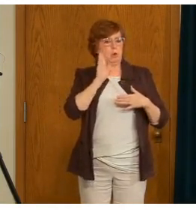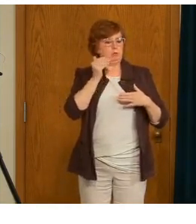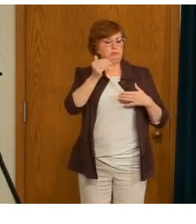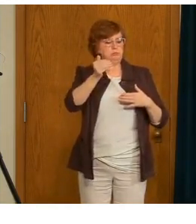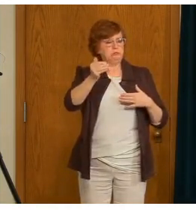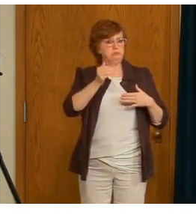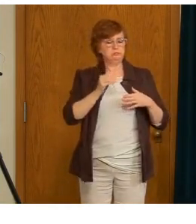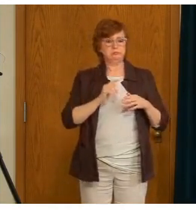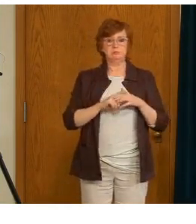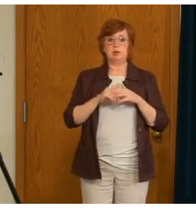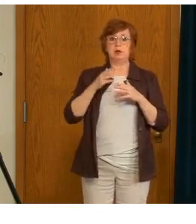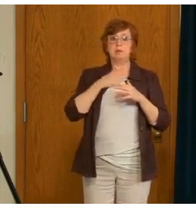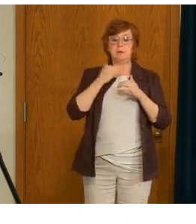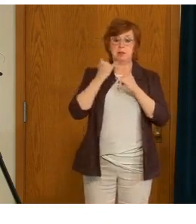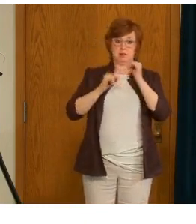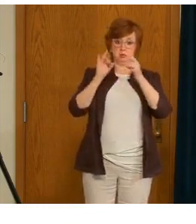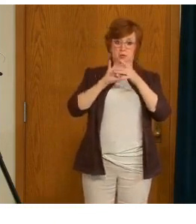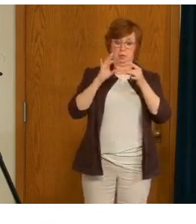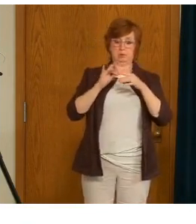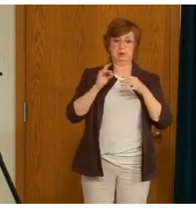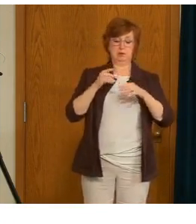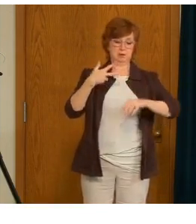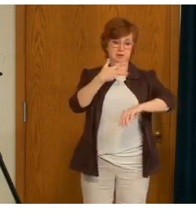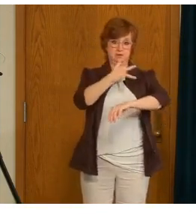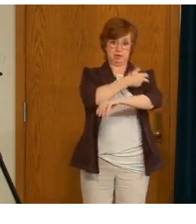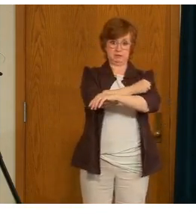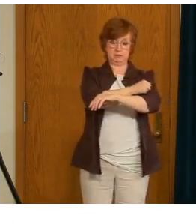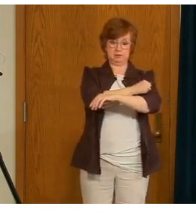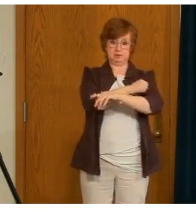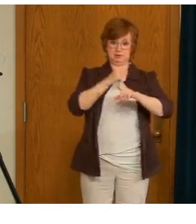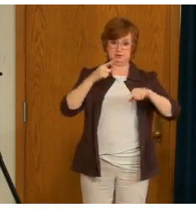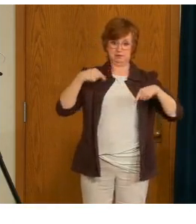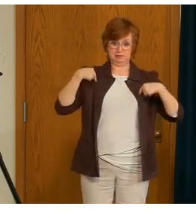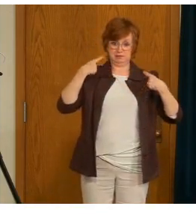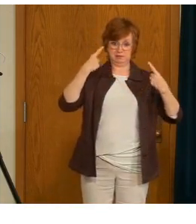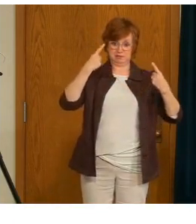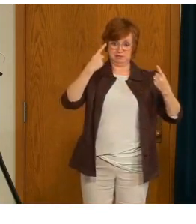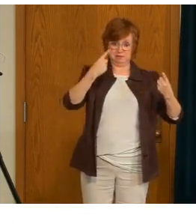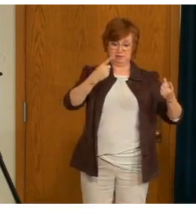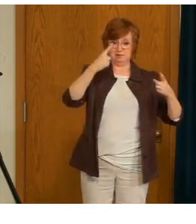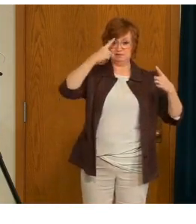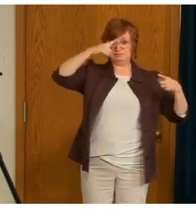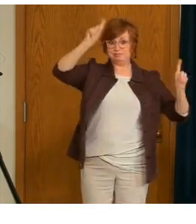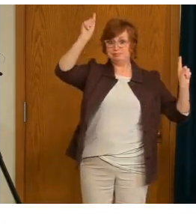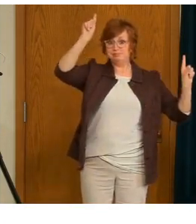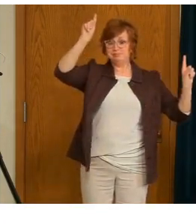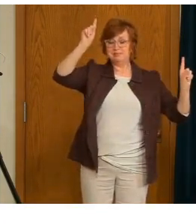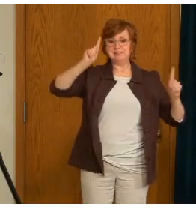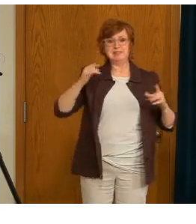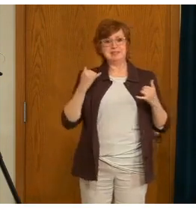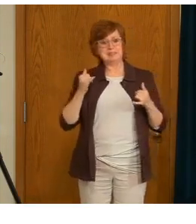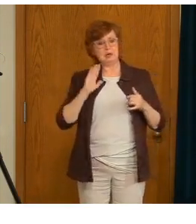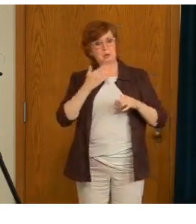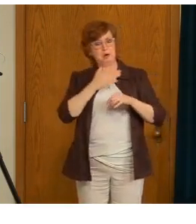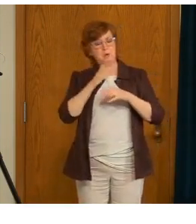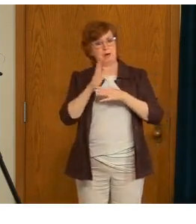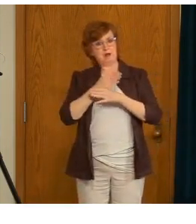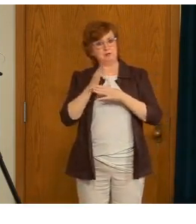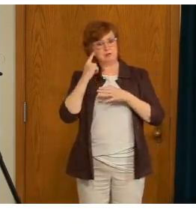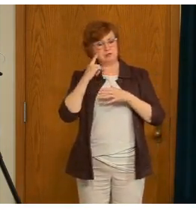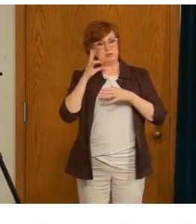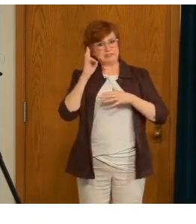I'll end my comments by saying this. Vaccines are working. Today, our 7-day average in